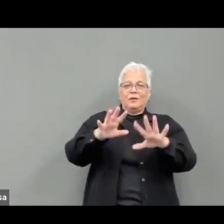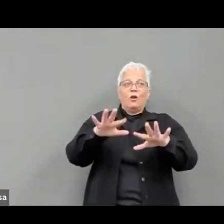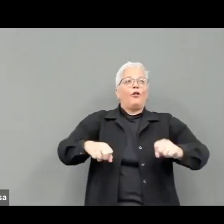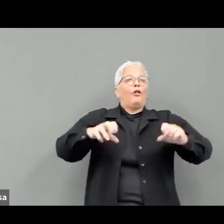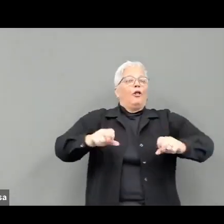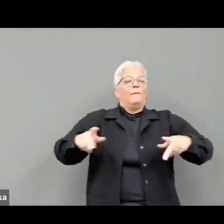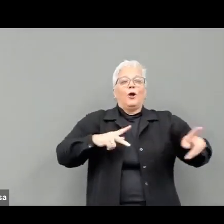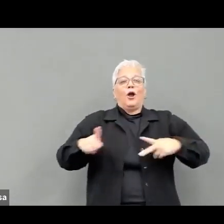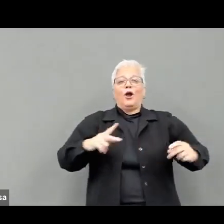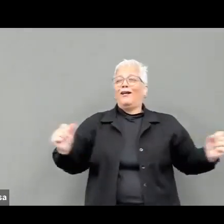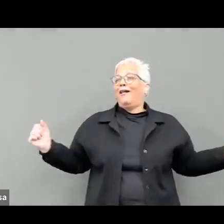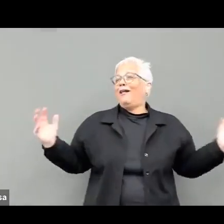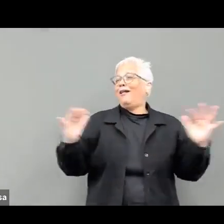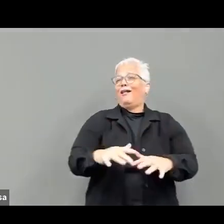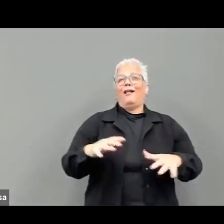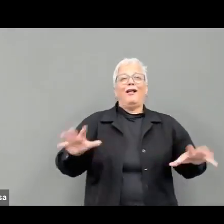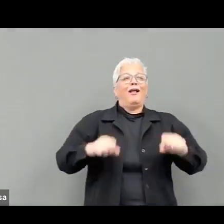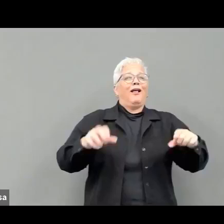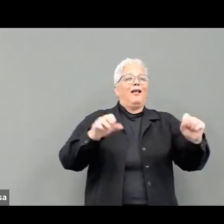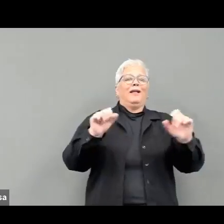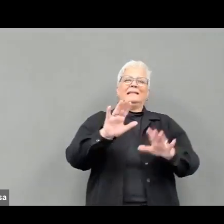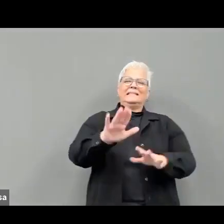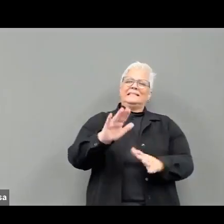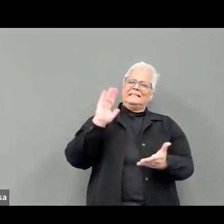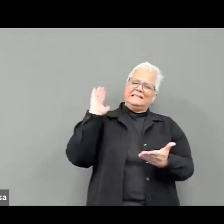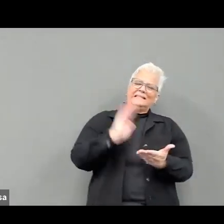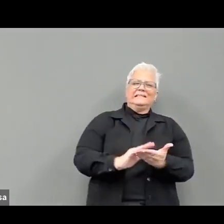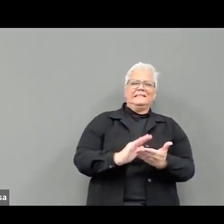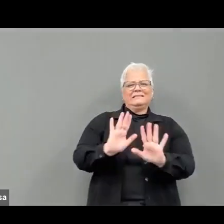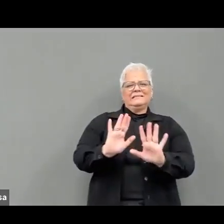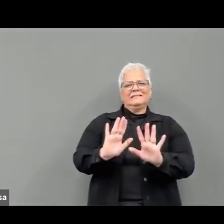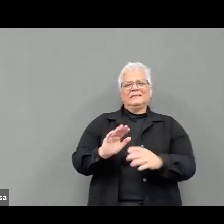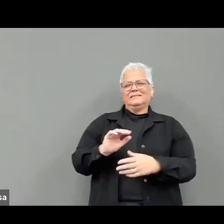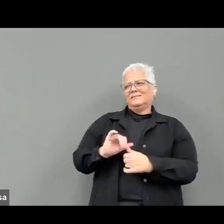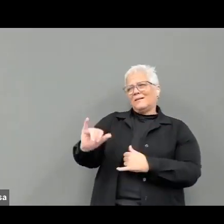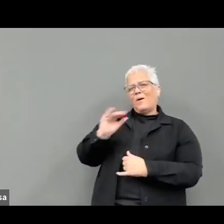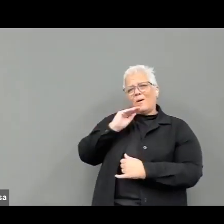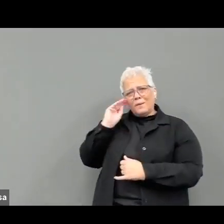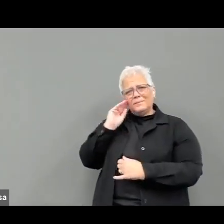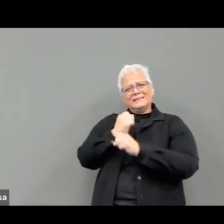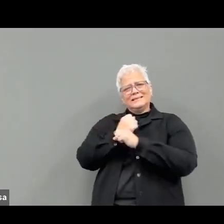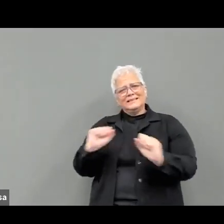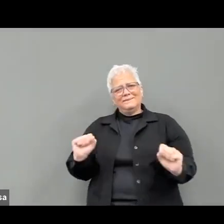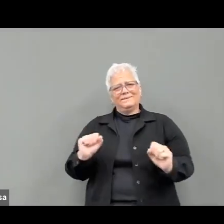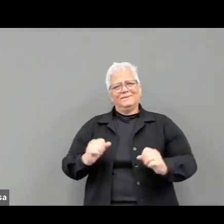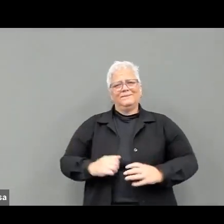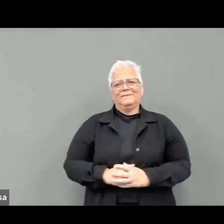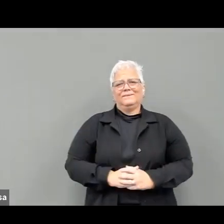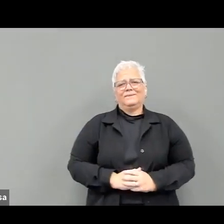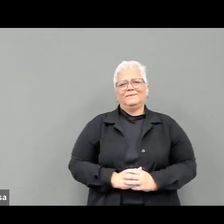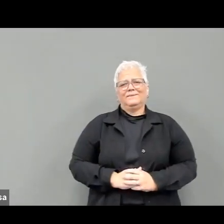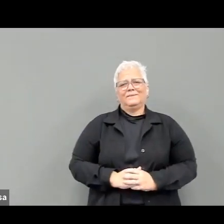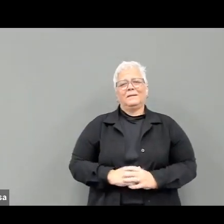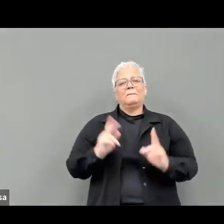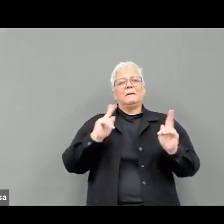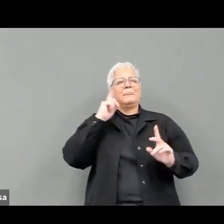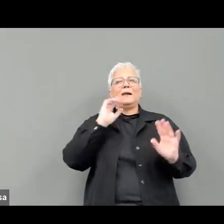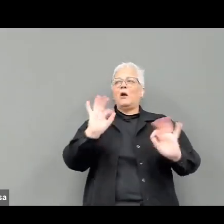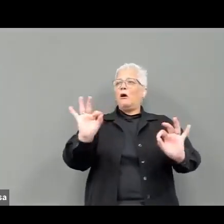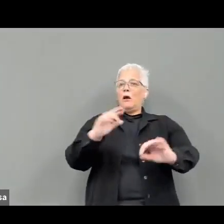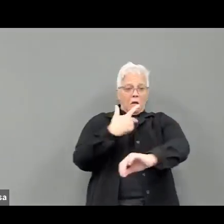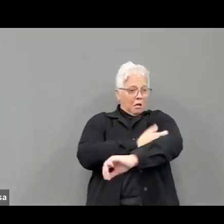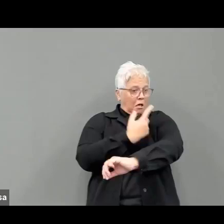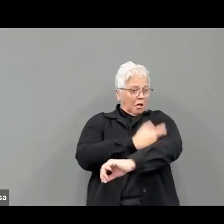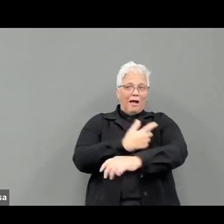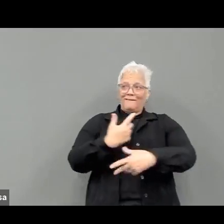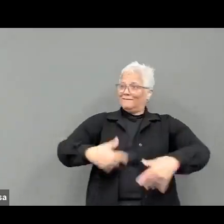safe. So while the news about vaccine really is encouraging, the vast majority of Tulsa County residents have not yet received it and do